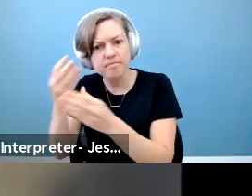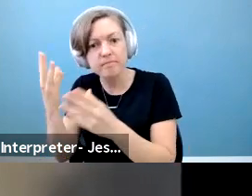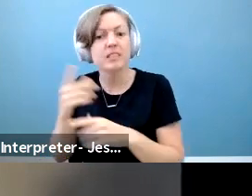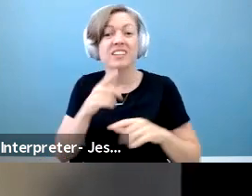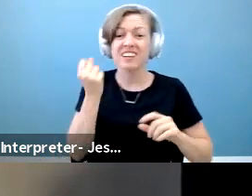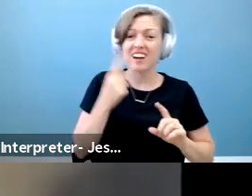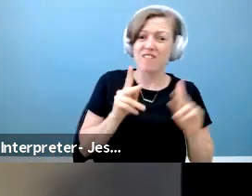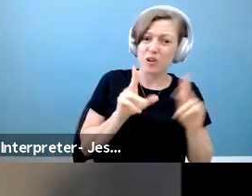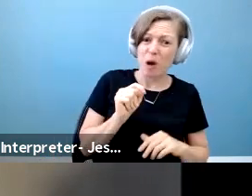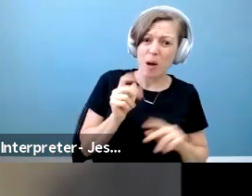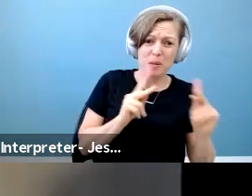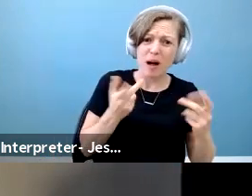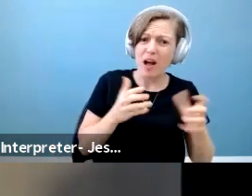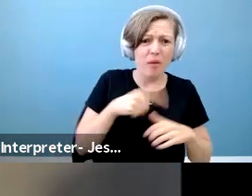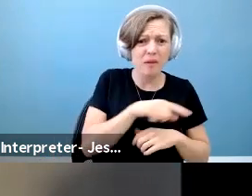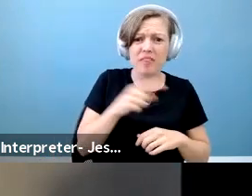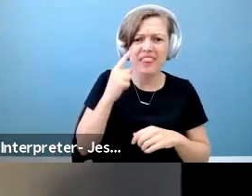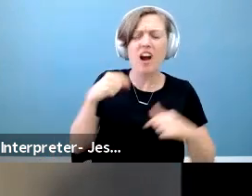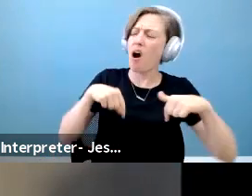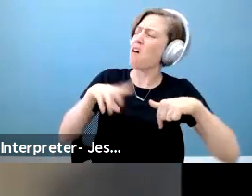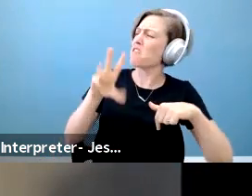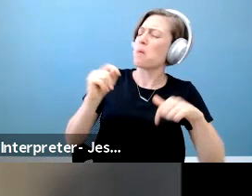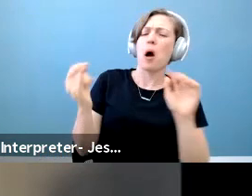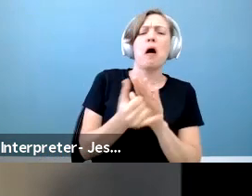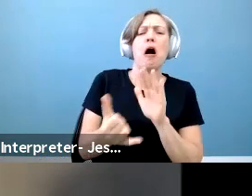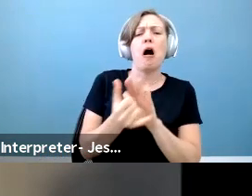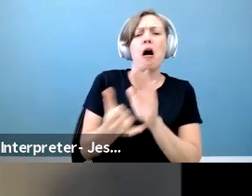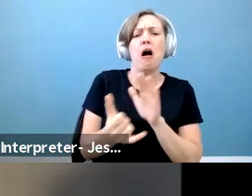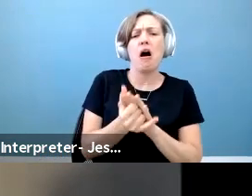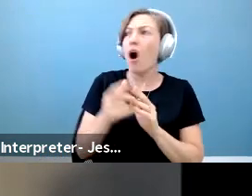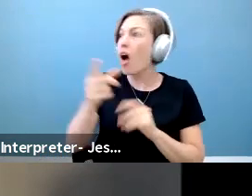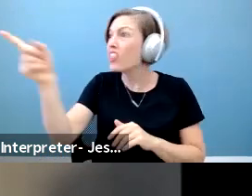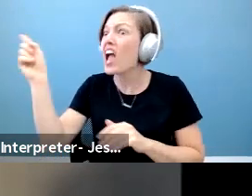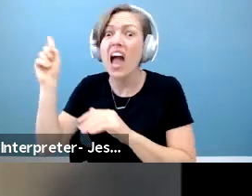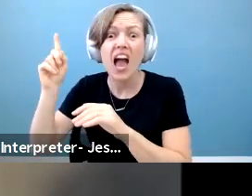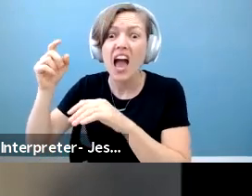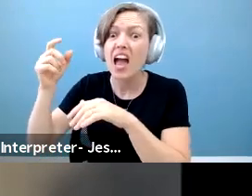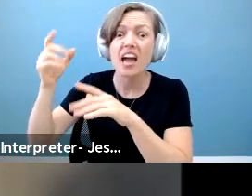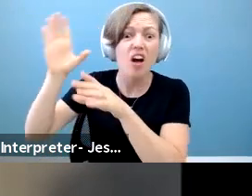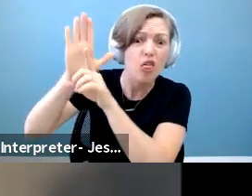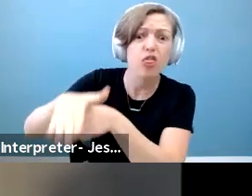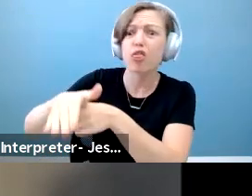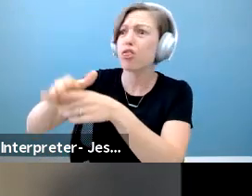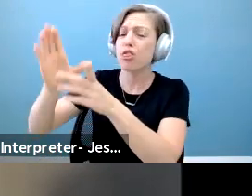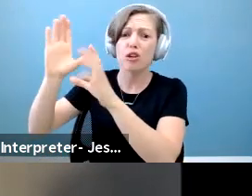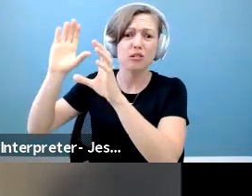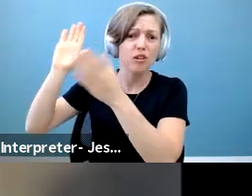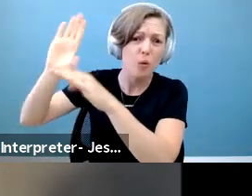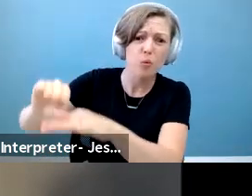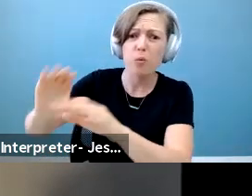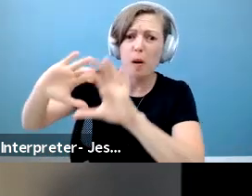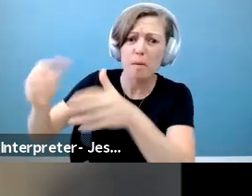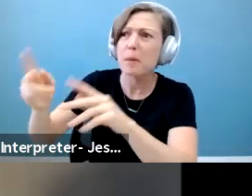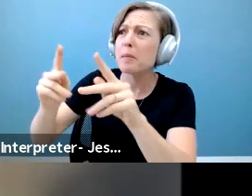we're immune to the great downfalls of our history and we're barely teaching our young